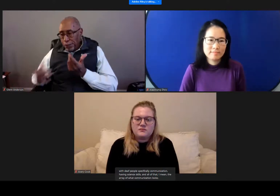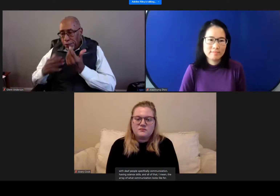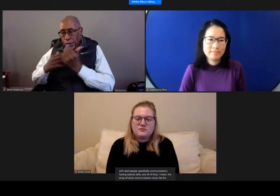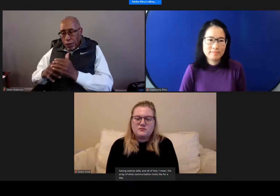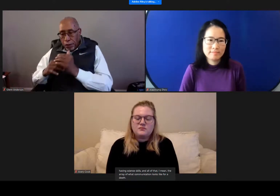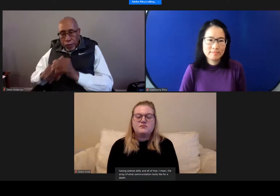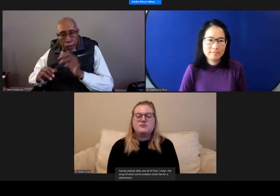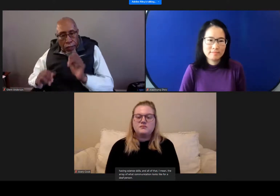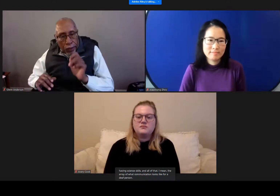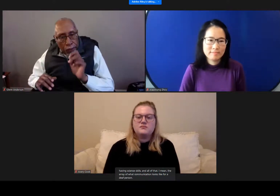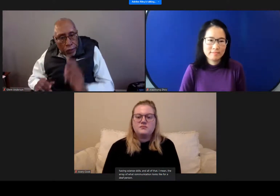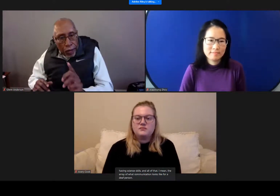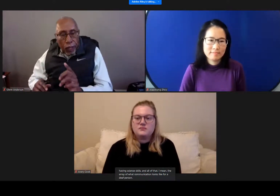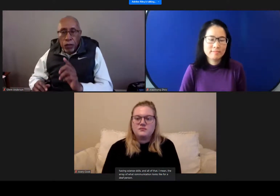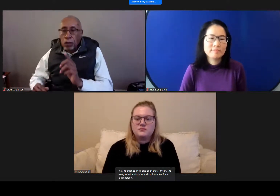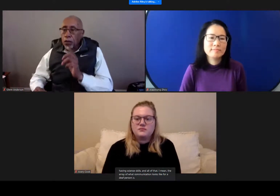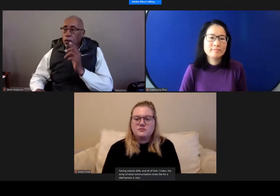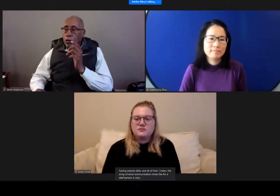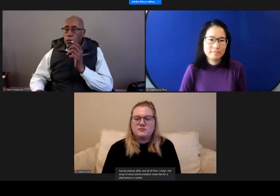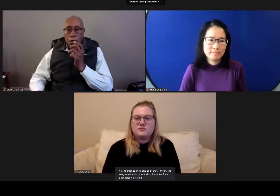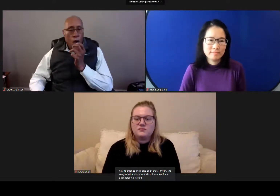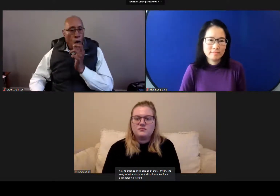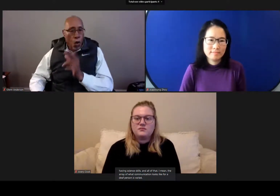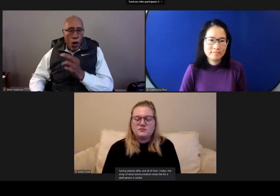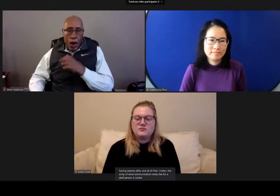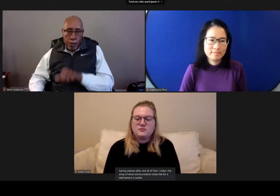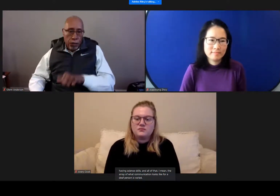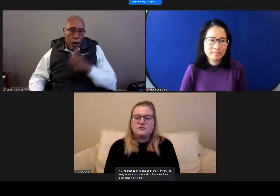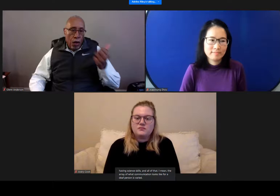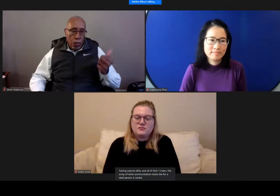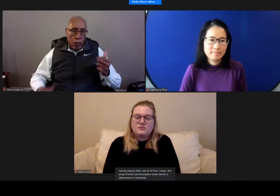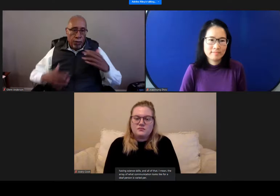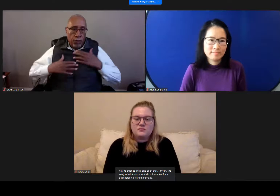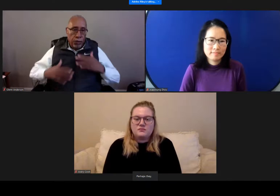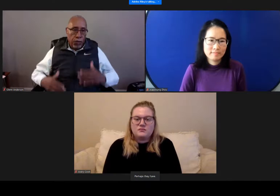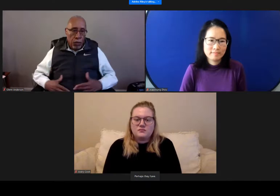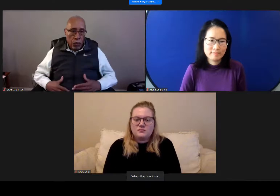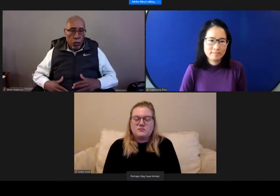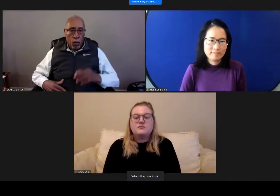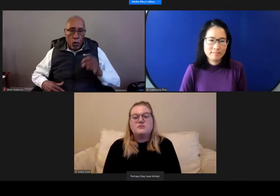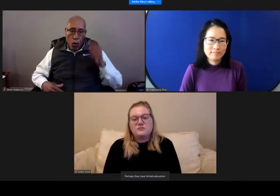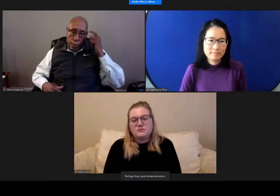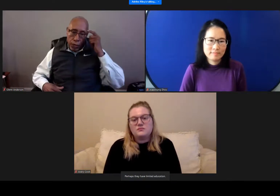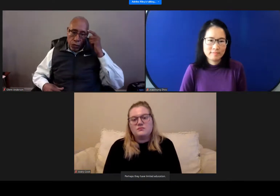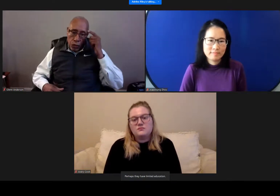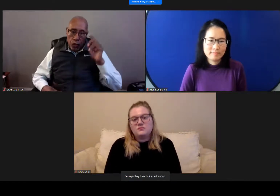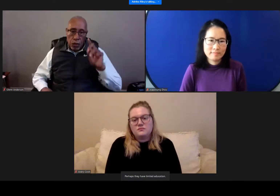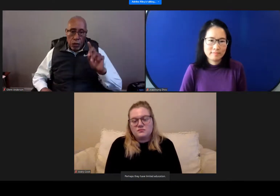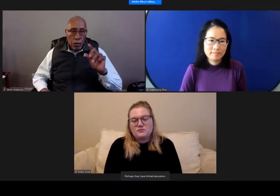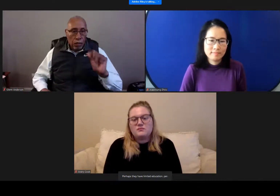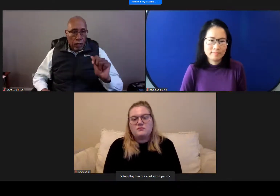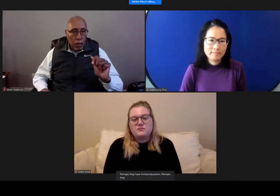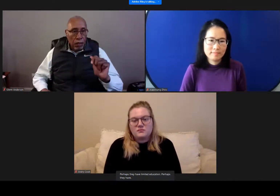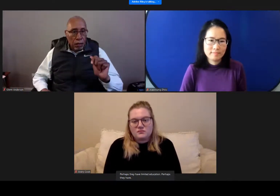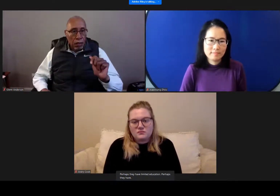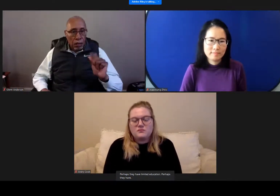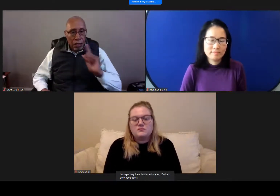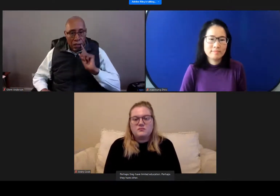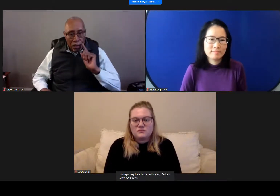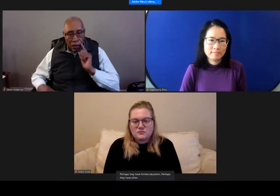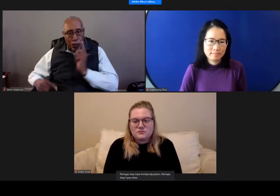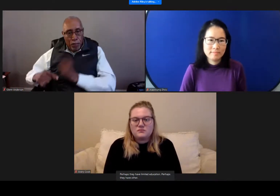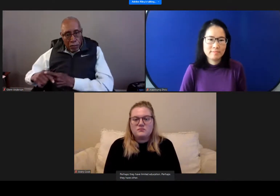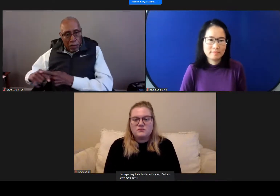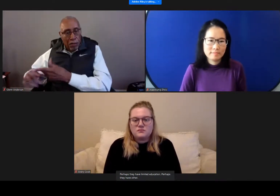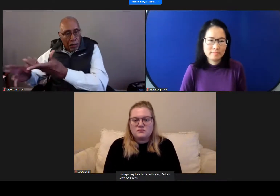for a deaf person is varied. Perhaps they have limited education, perhaps they have